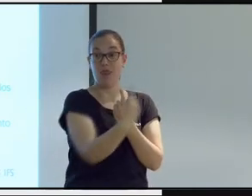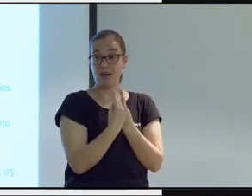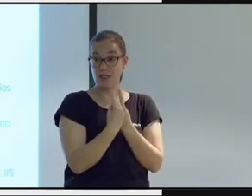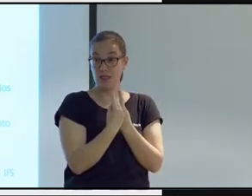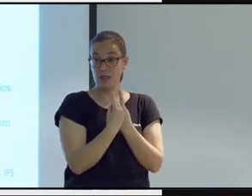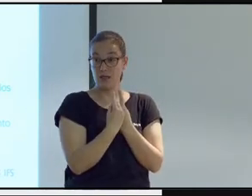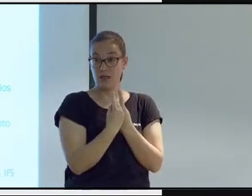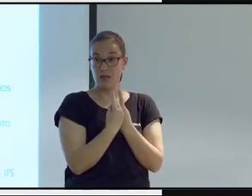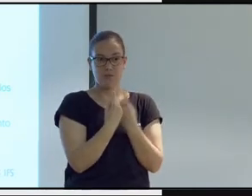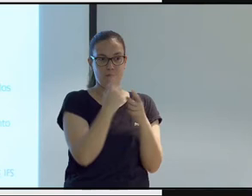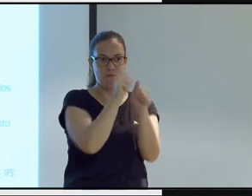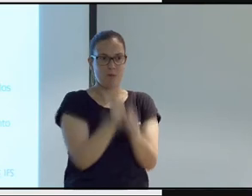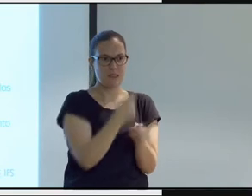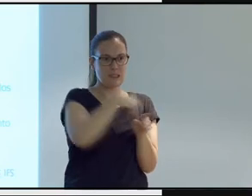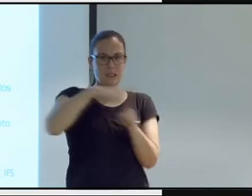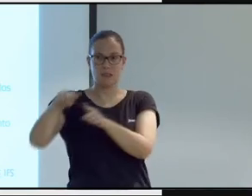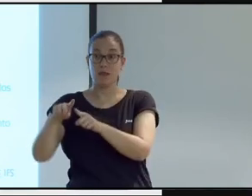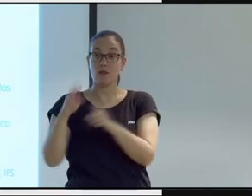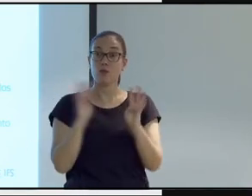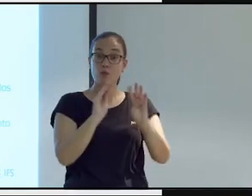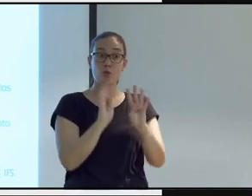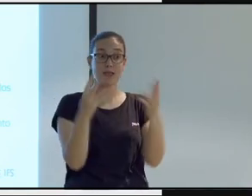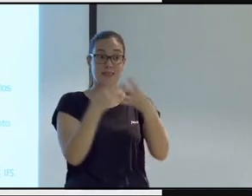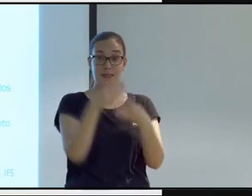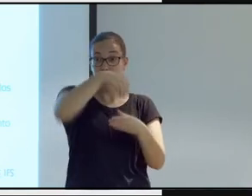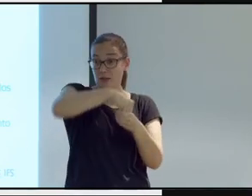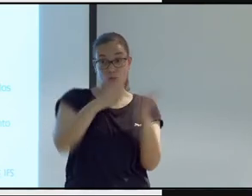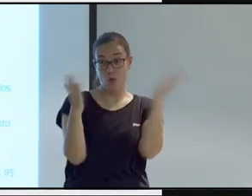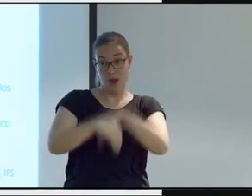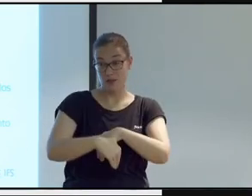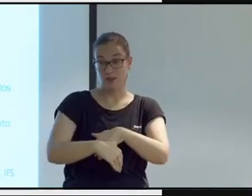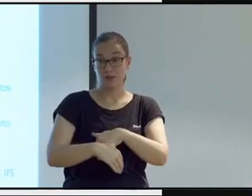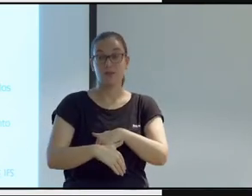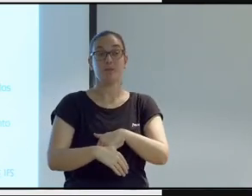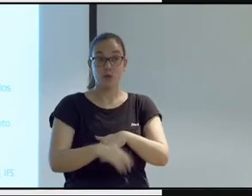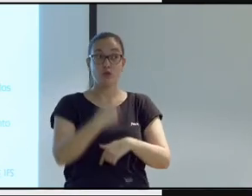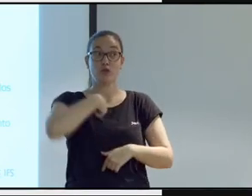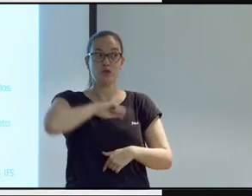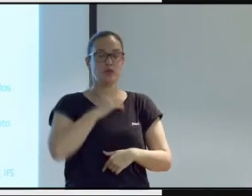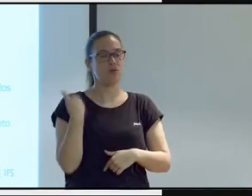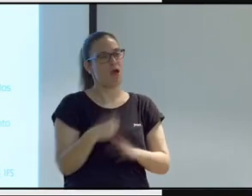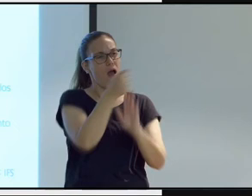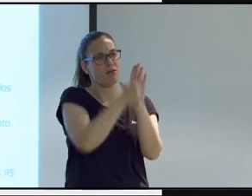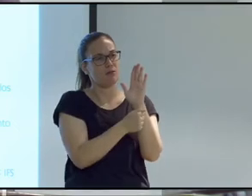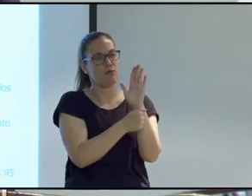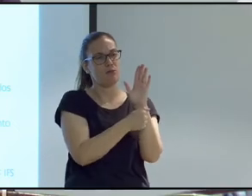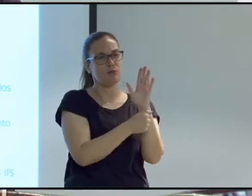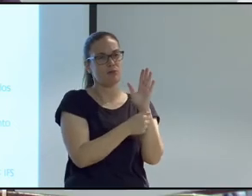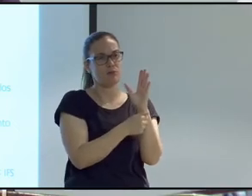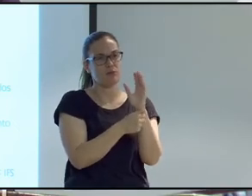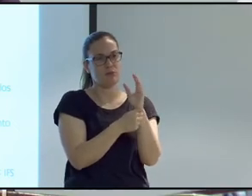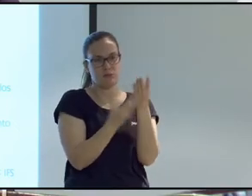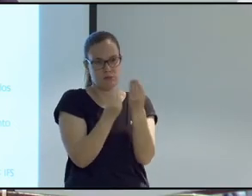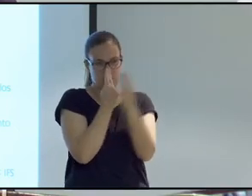to really focus on functioning. In other words, in various